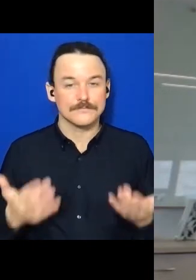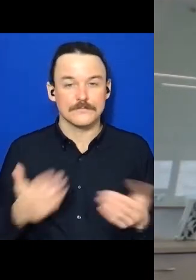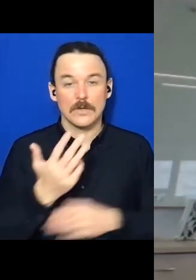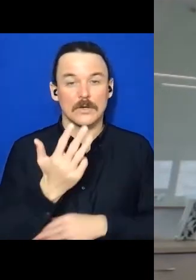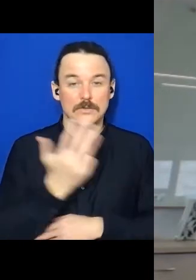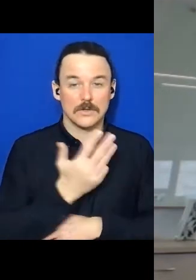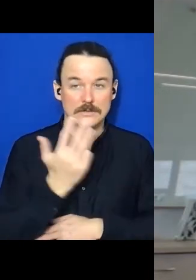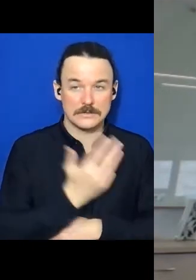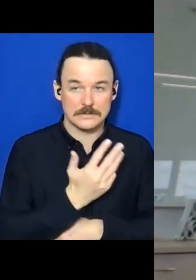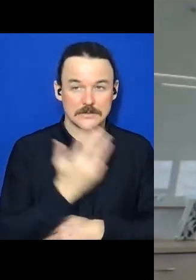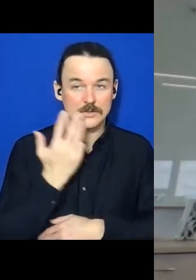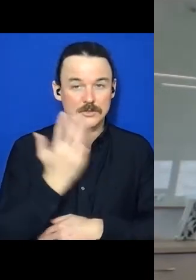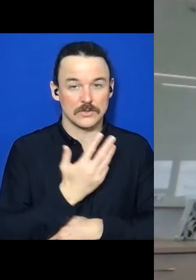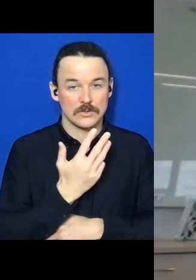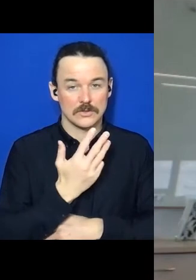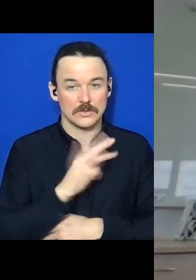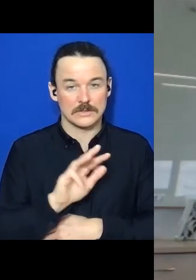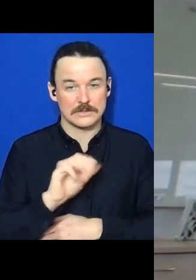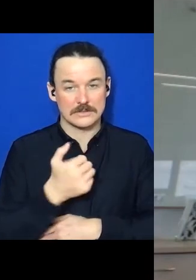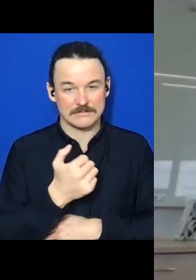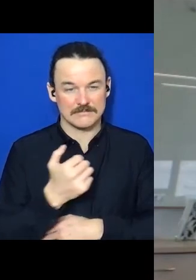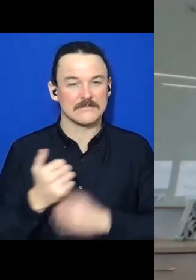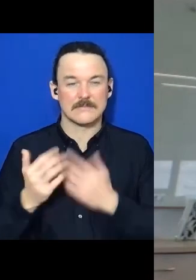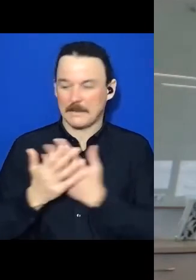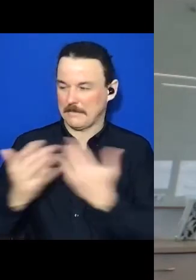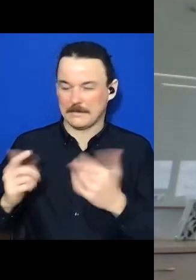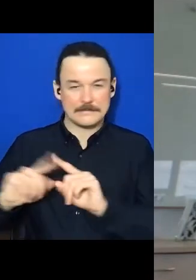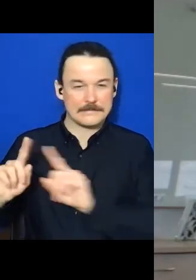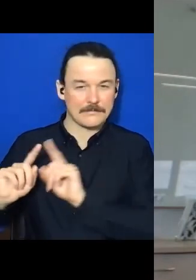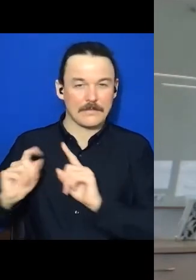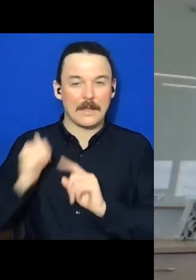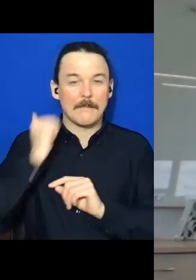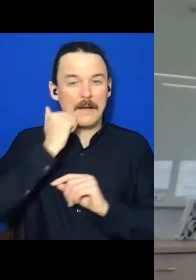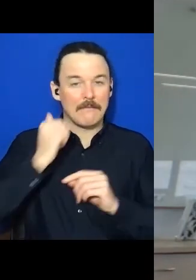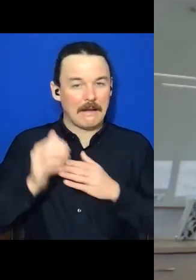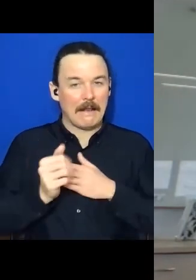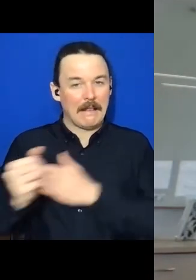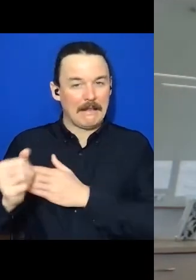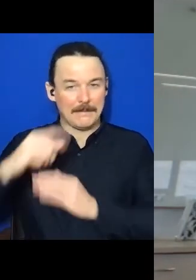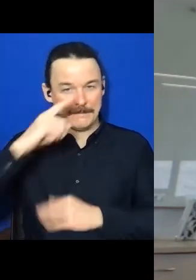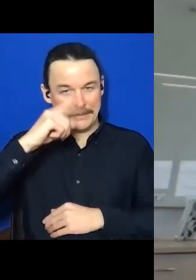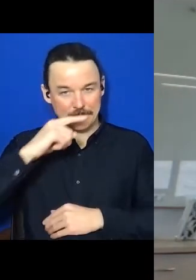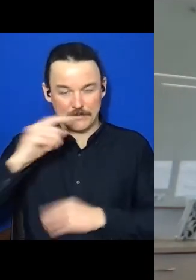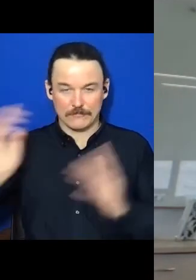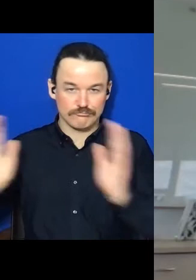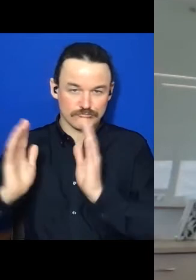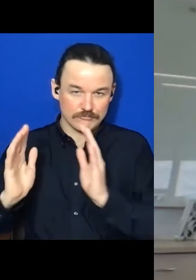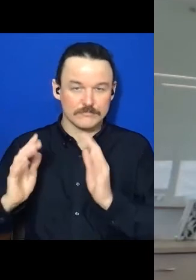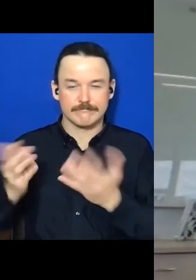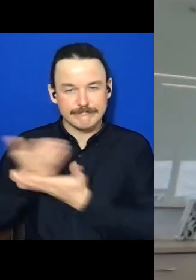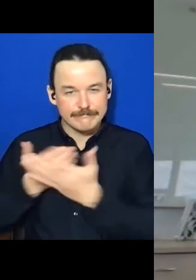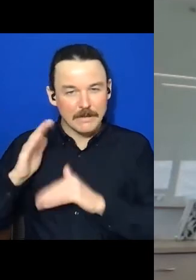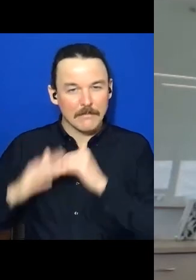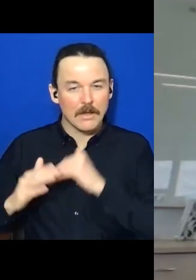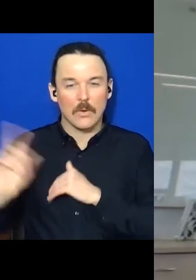Māori leaders came together to address these issues of inequality. And what they said was the high rate